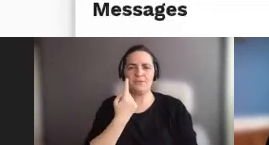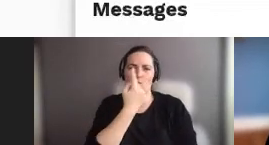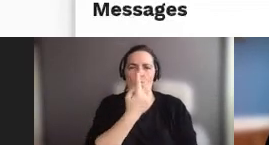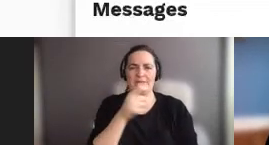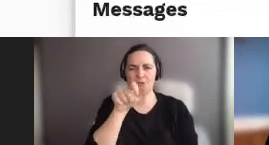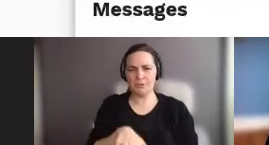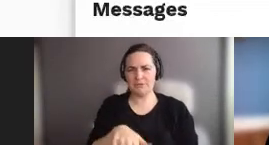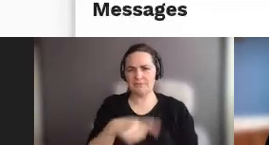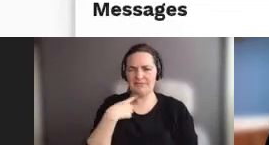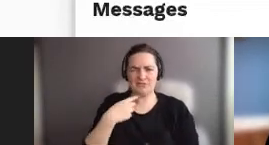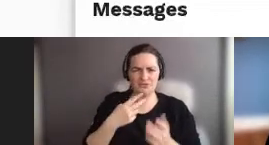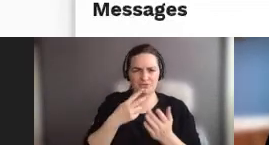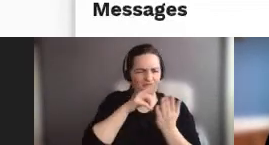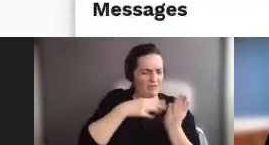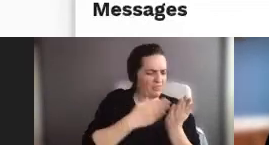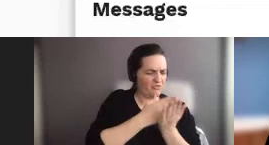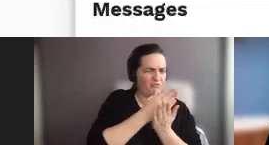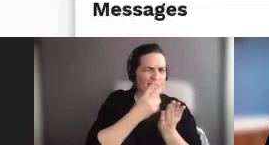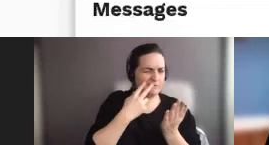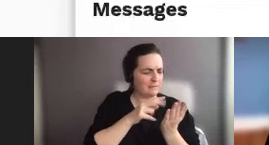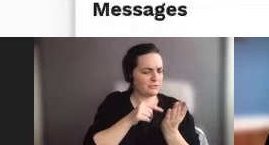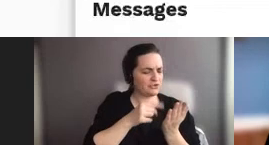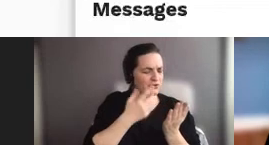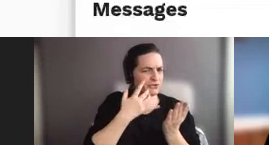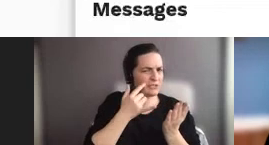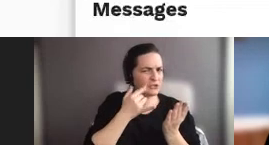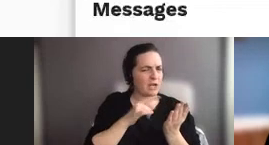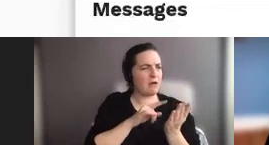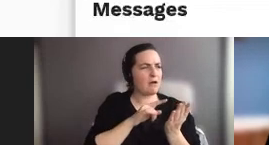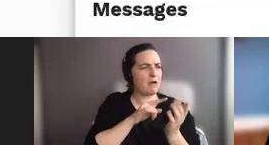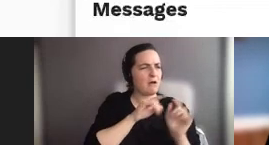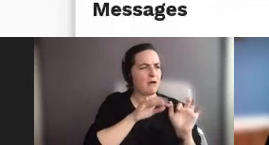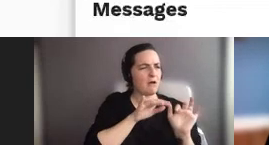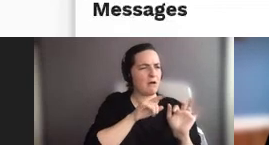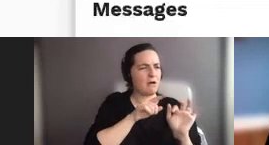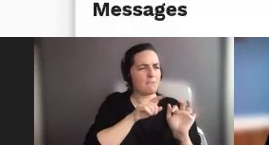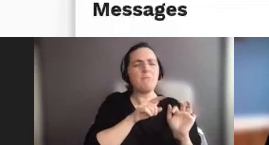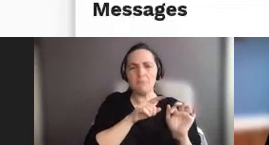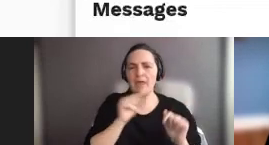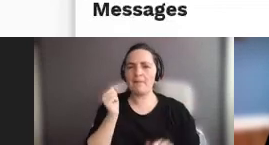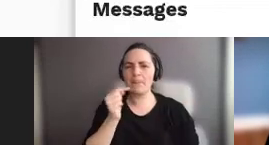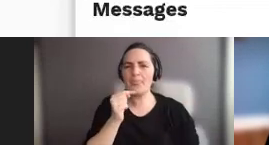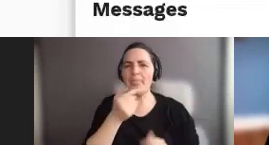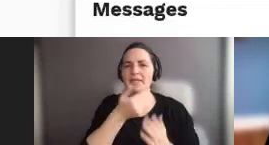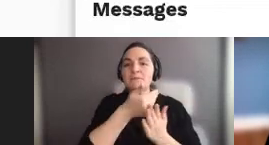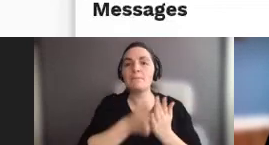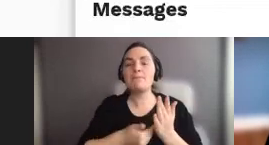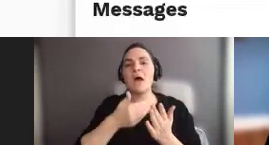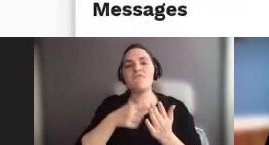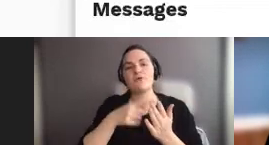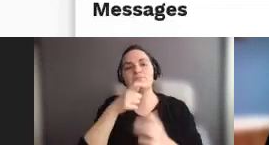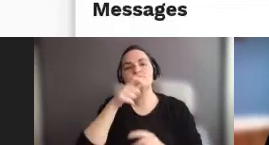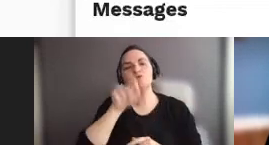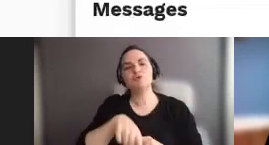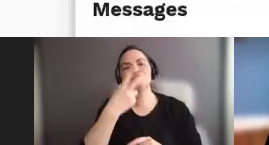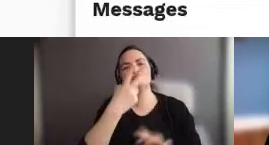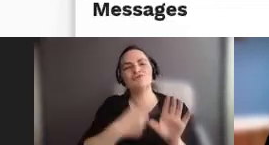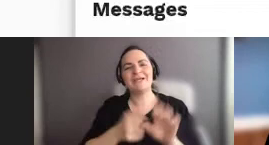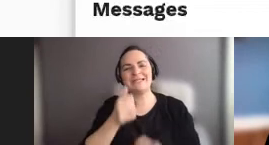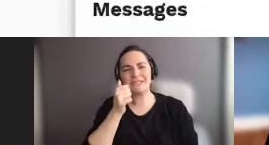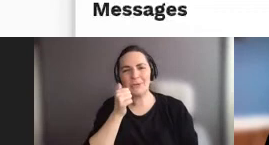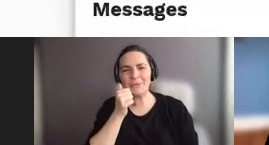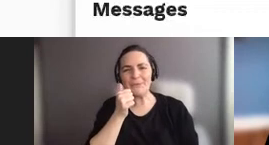myself. I'm opening that up. So this is a piece of work from a student a couple of years ago. It's